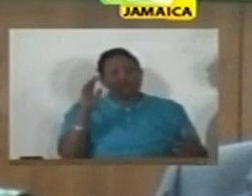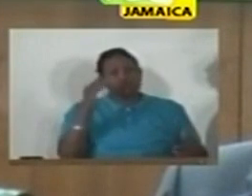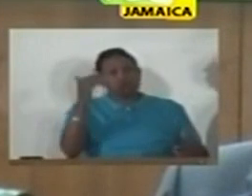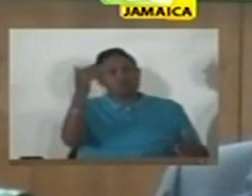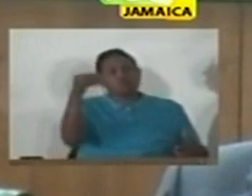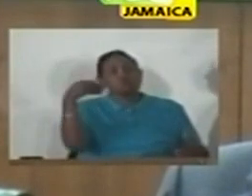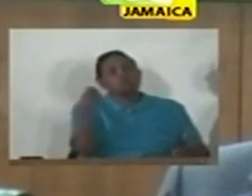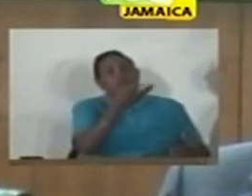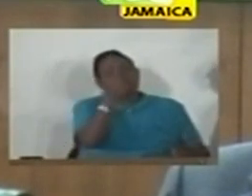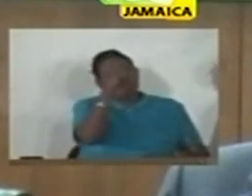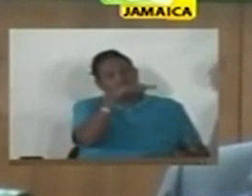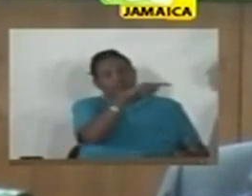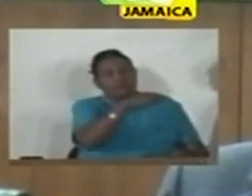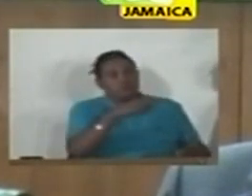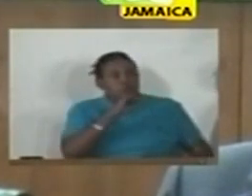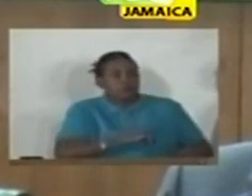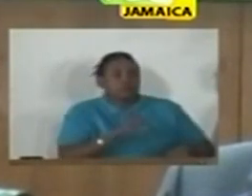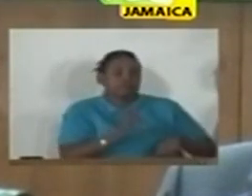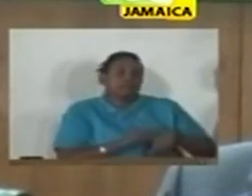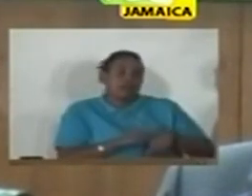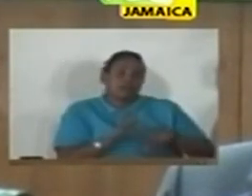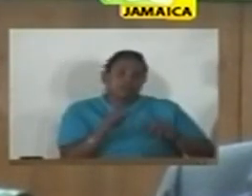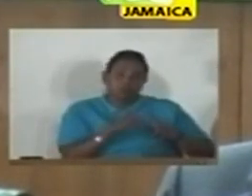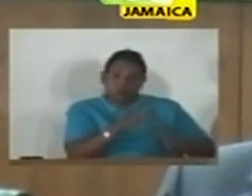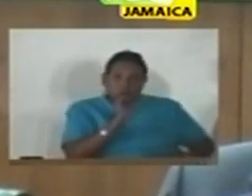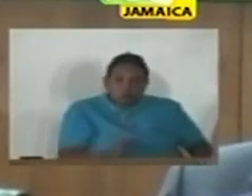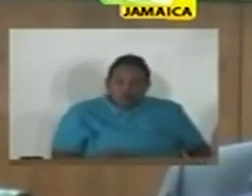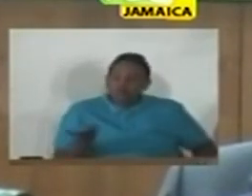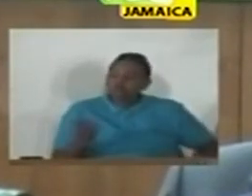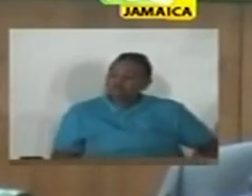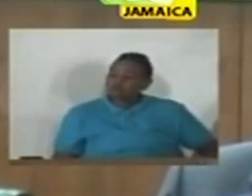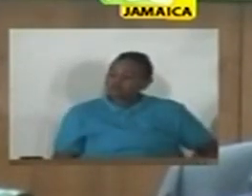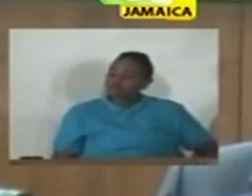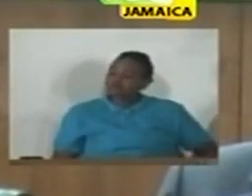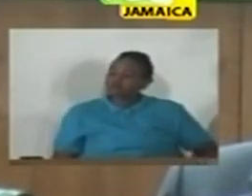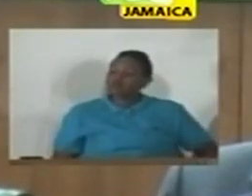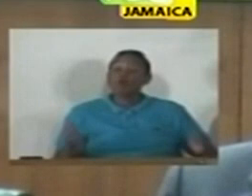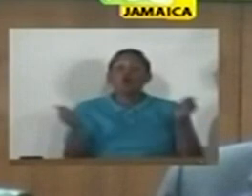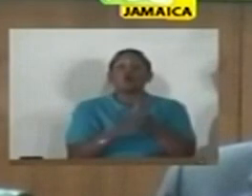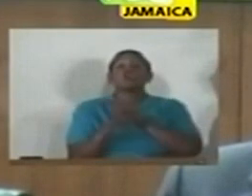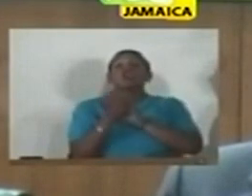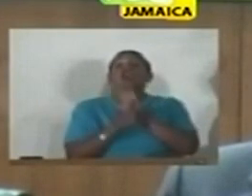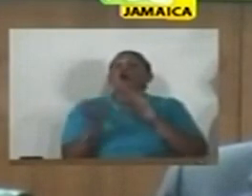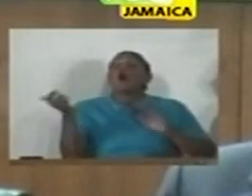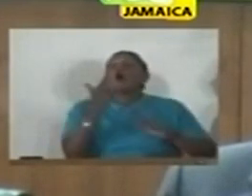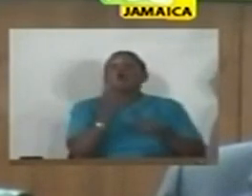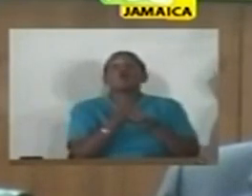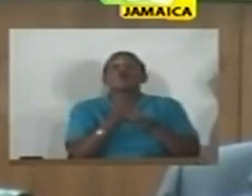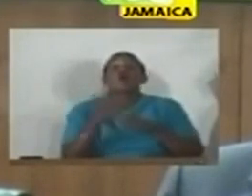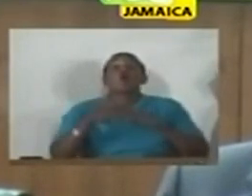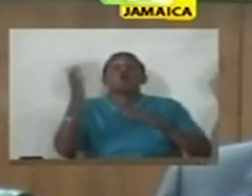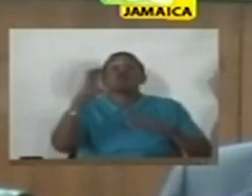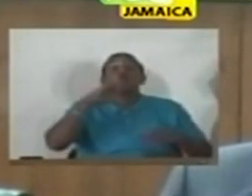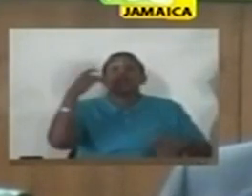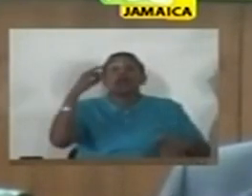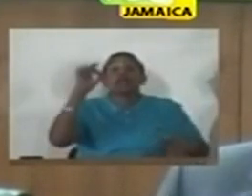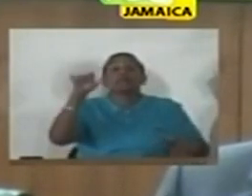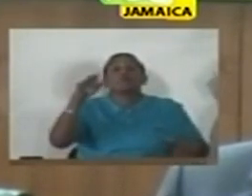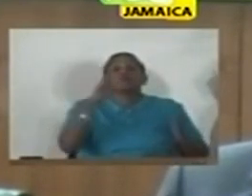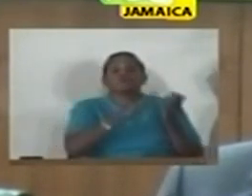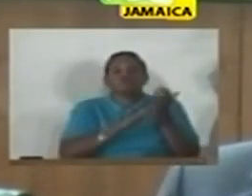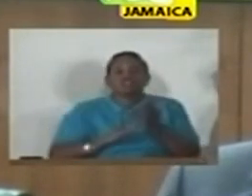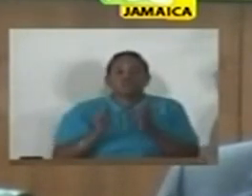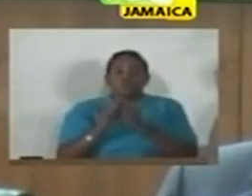provide for their well-being and welfare. Under the law, every worker over the age of 18 must register